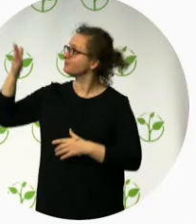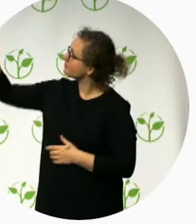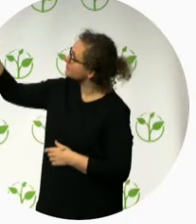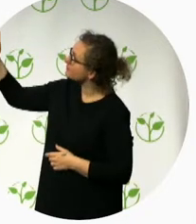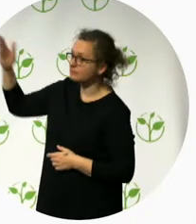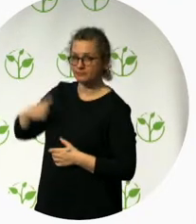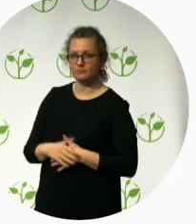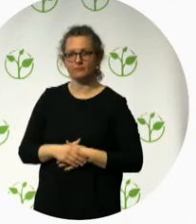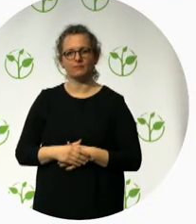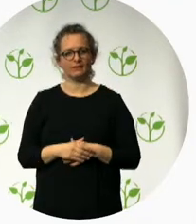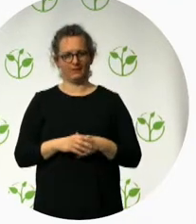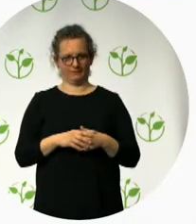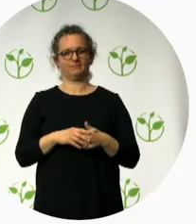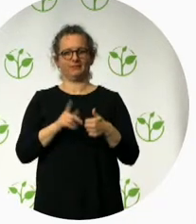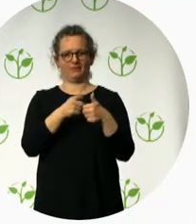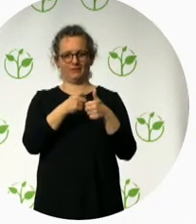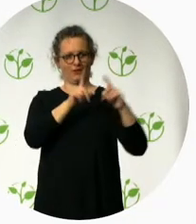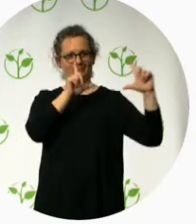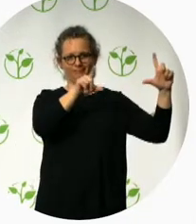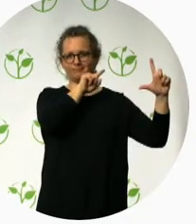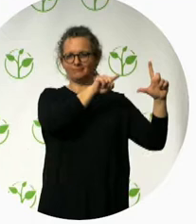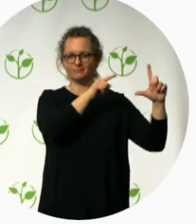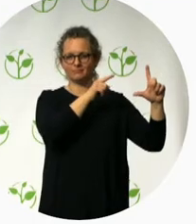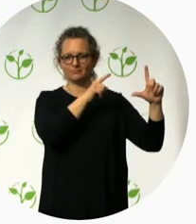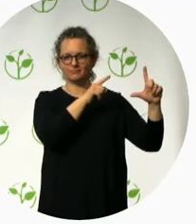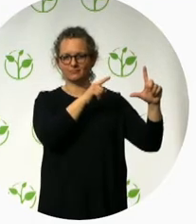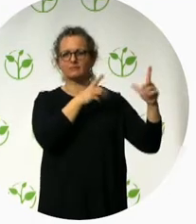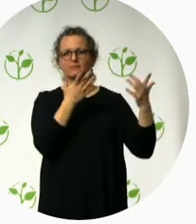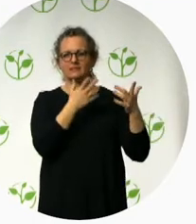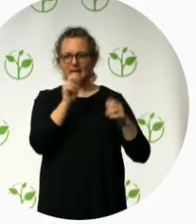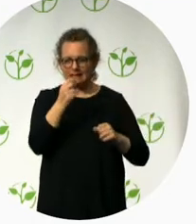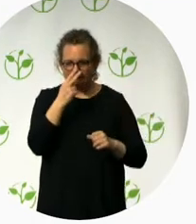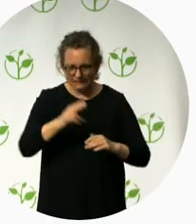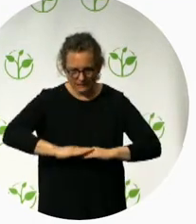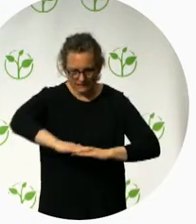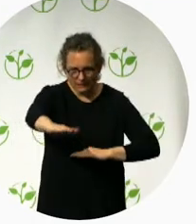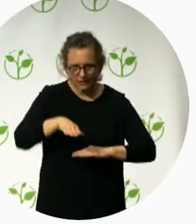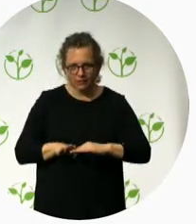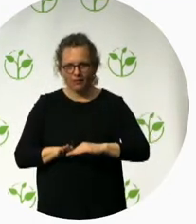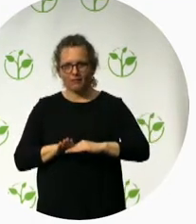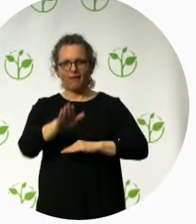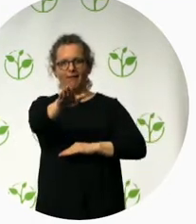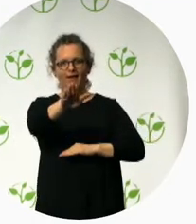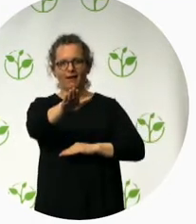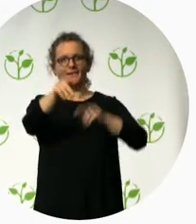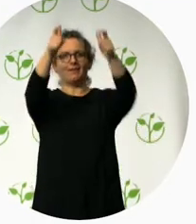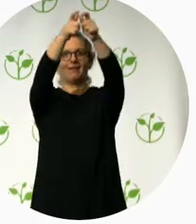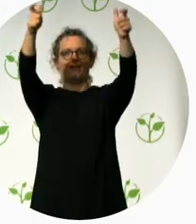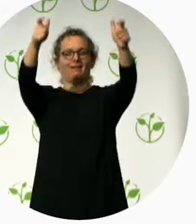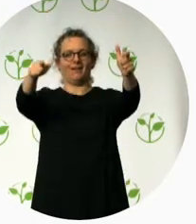showing the first one with ramps shows that the training center was adapted to receive